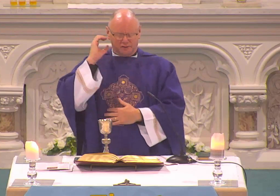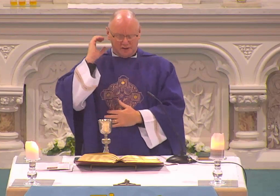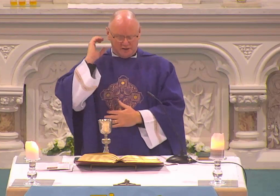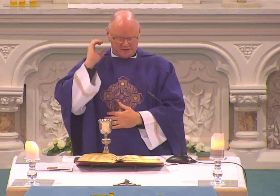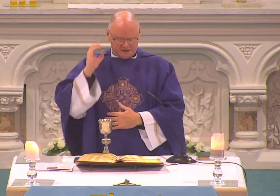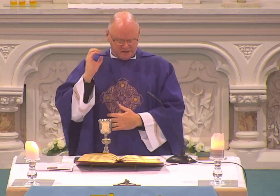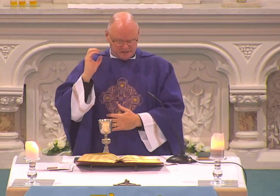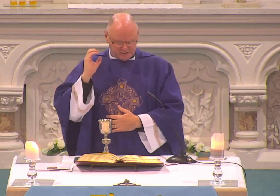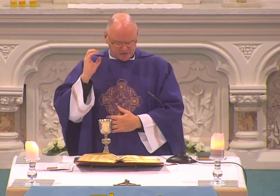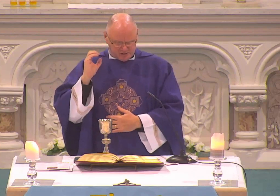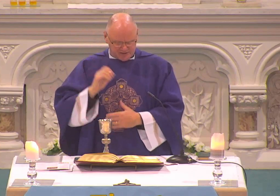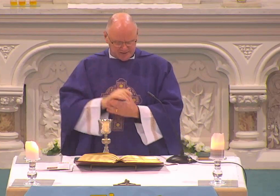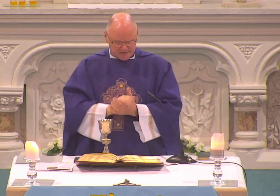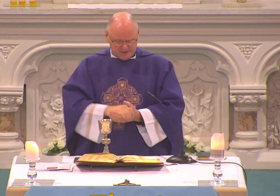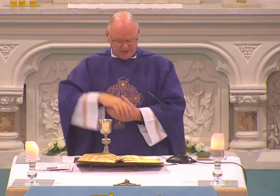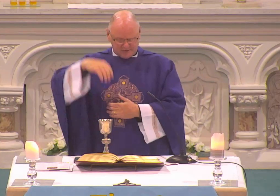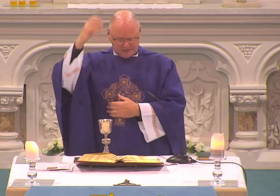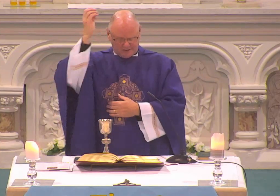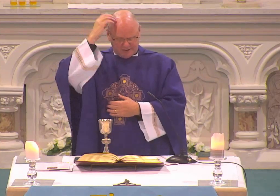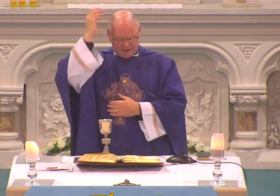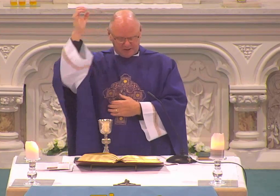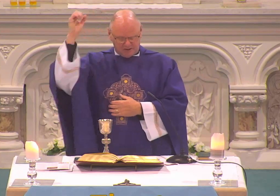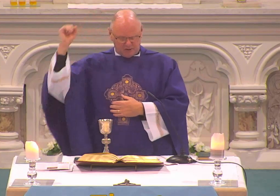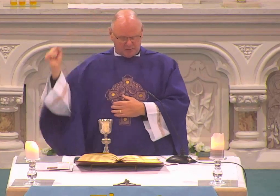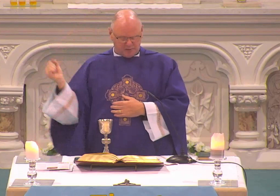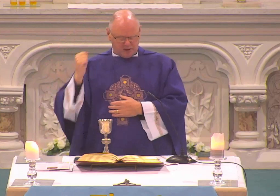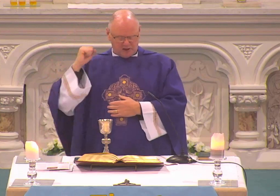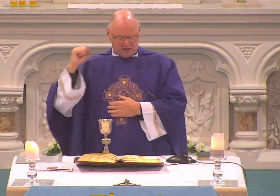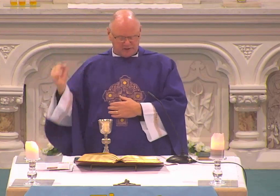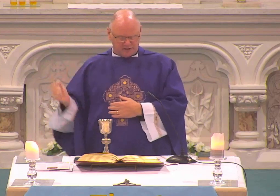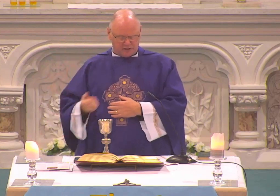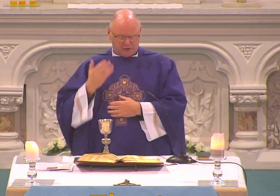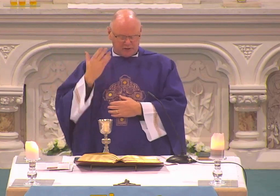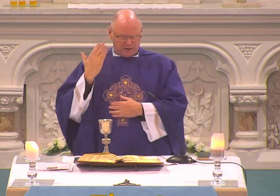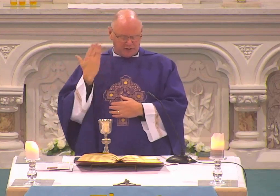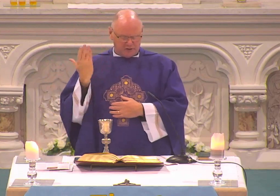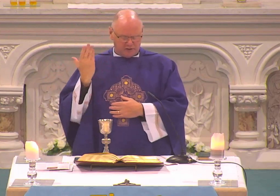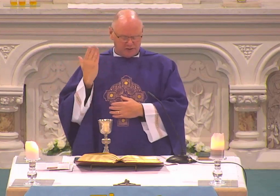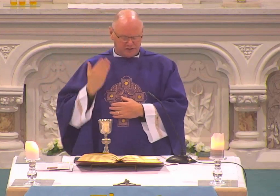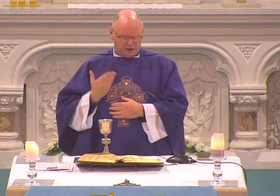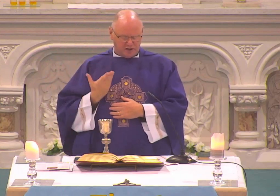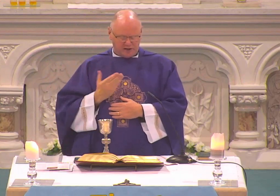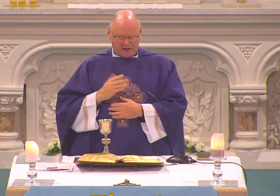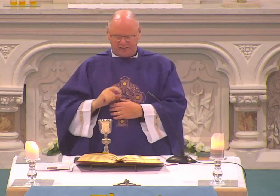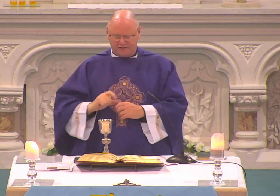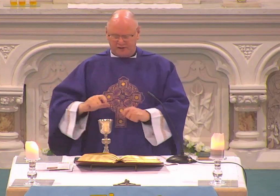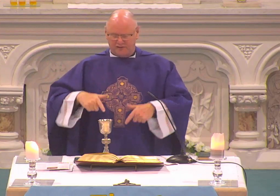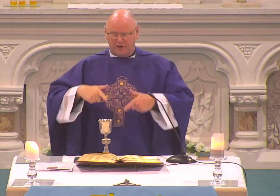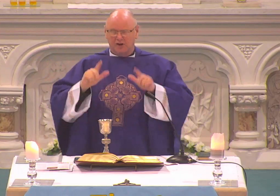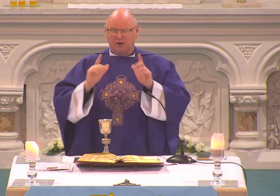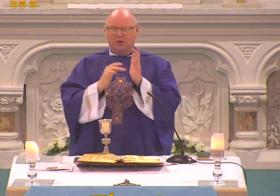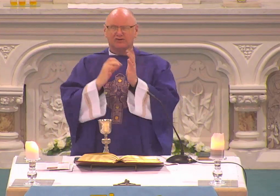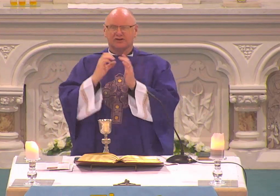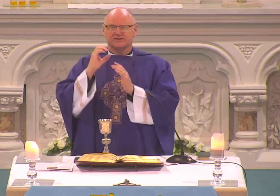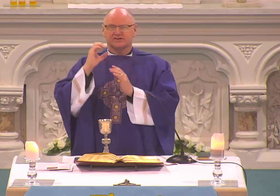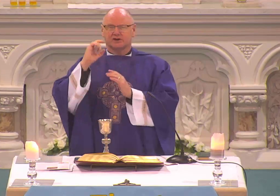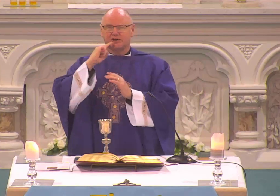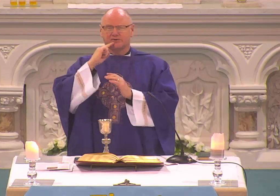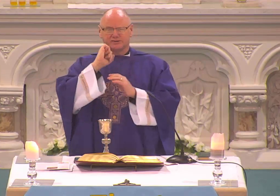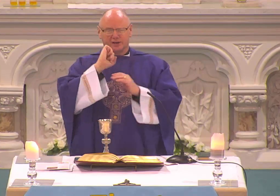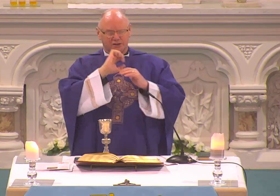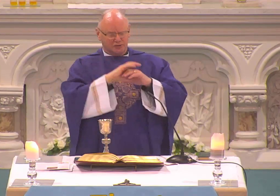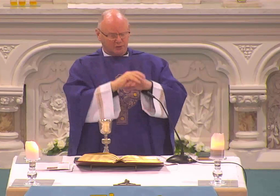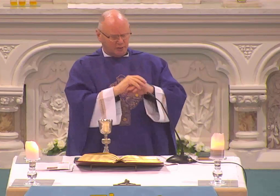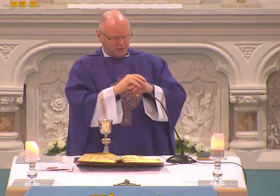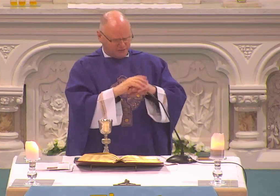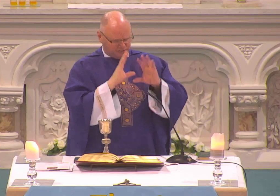Saviour, Jesus Christ. The kingdom, the power, and the glory are yours now and forever. Lord Jesus Christ, you